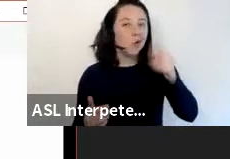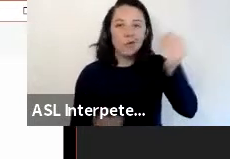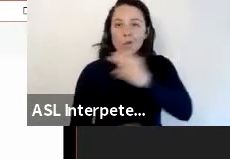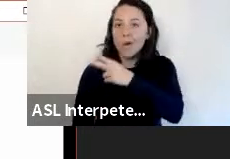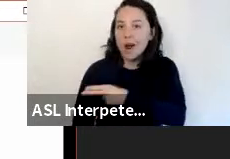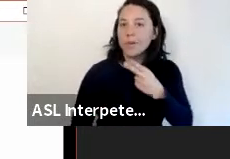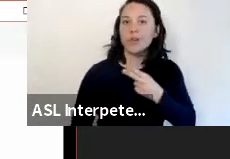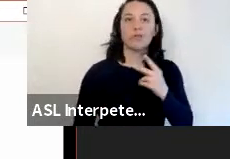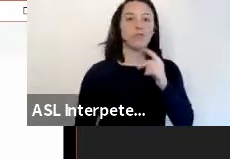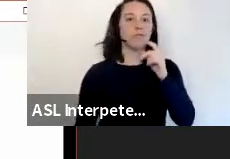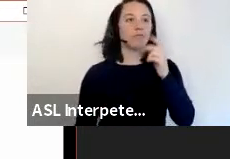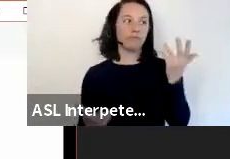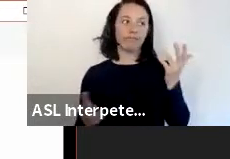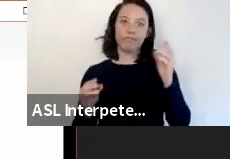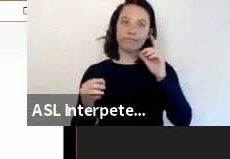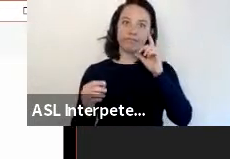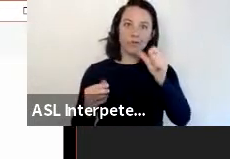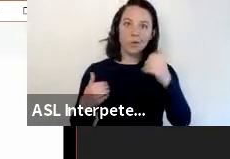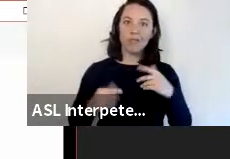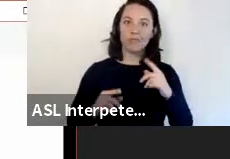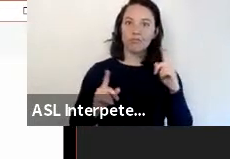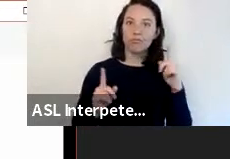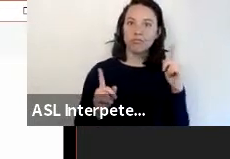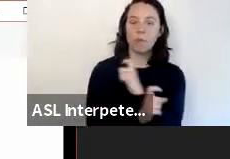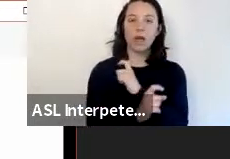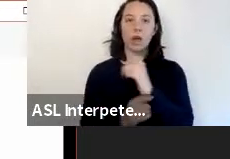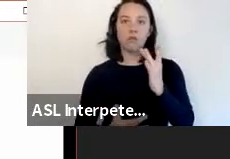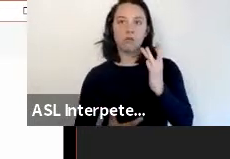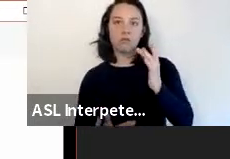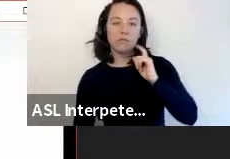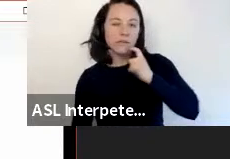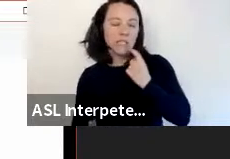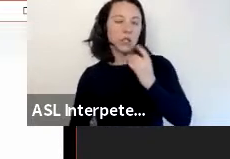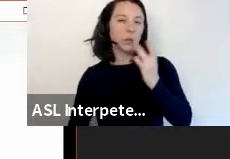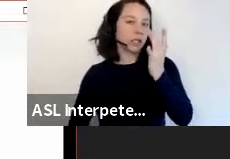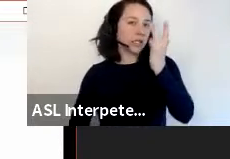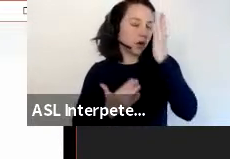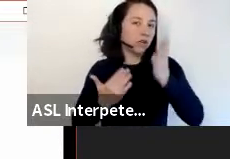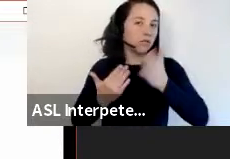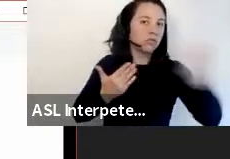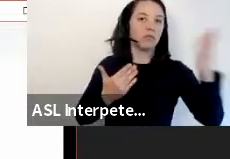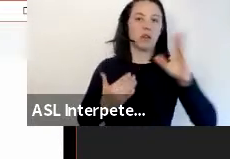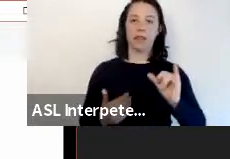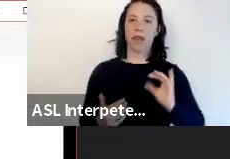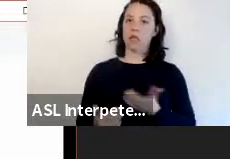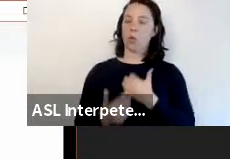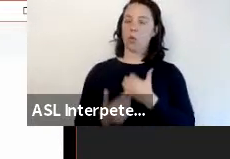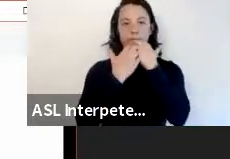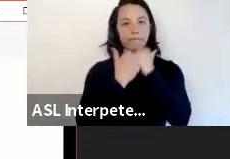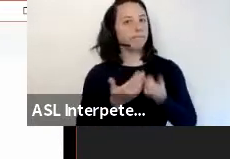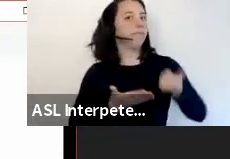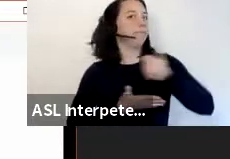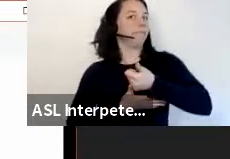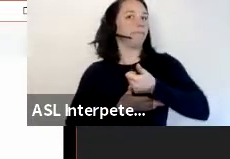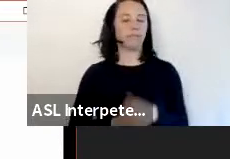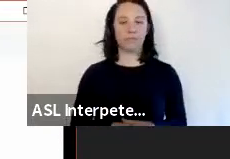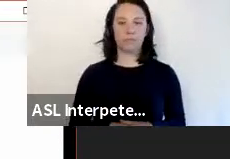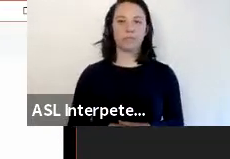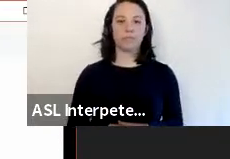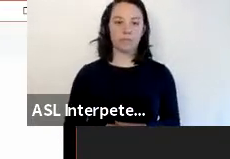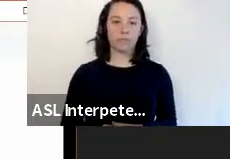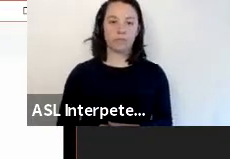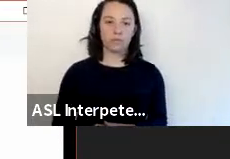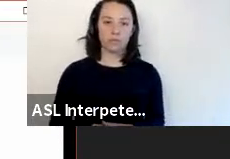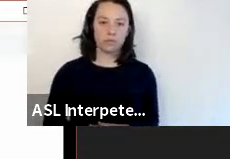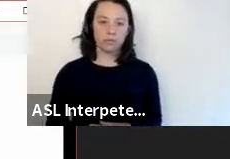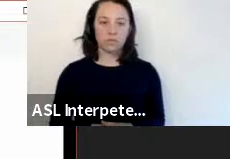preventing hospitalization and in preventing severe illness, which is what we care most about. And I'll talk a little bit about comparing